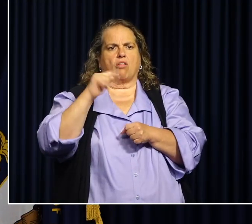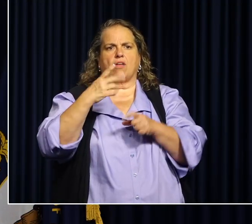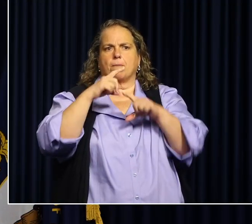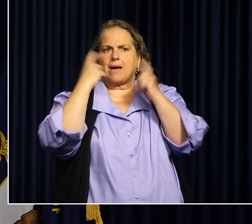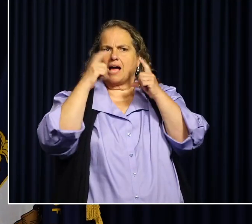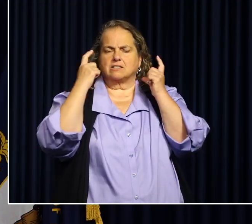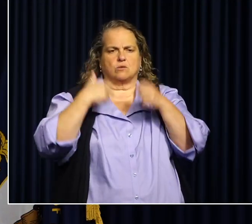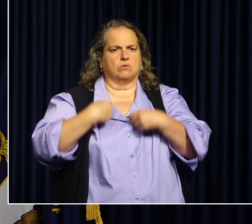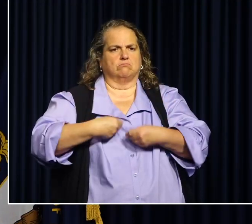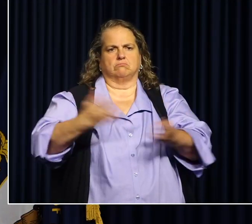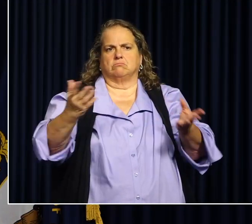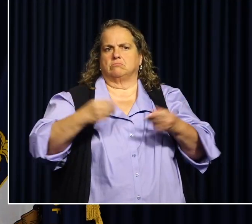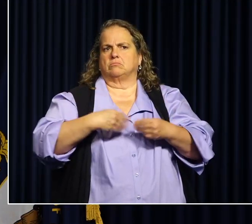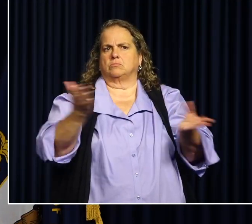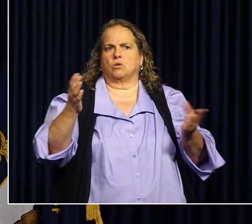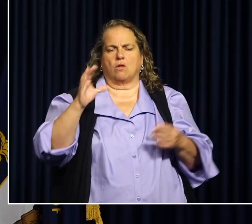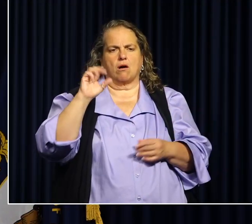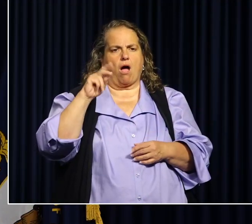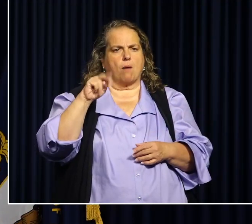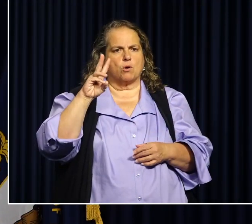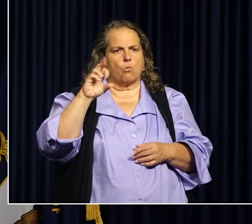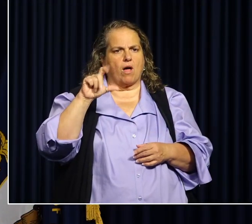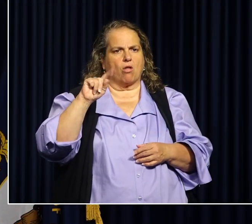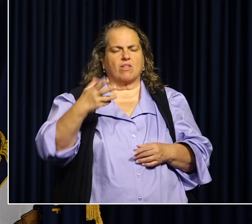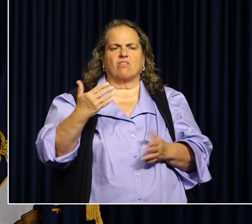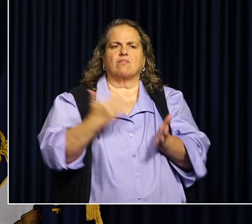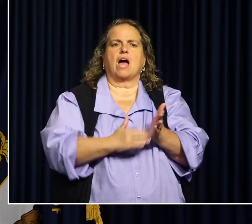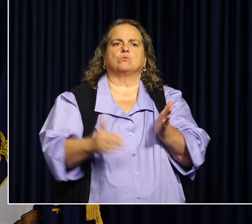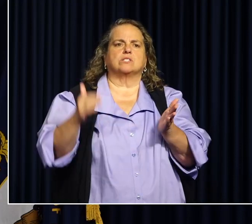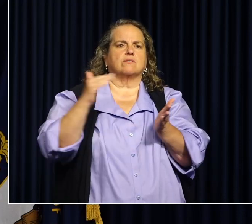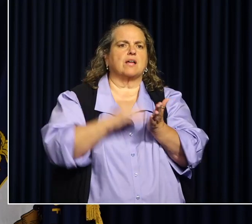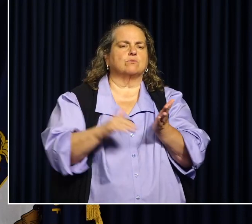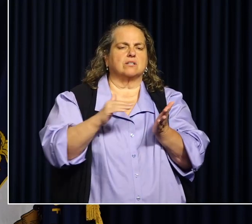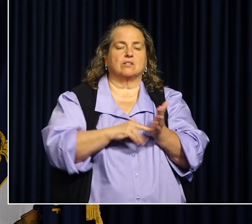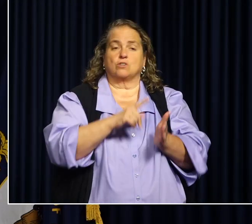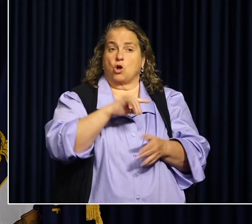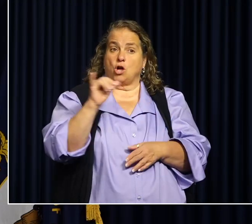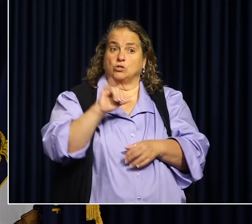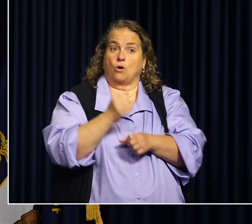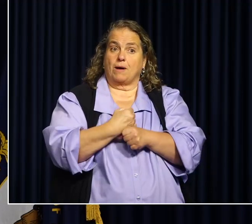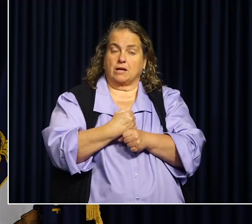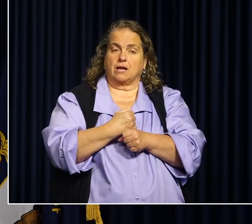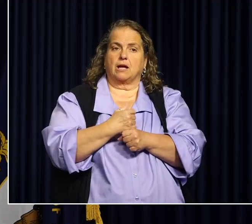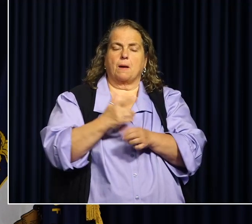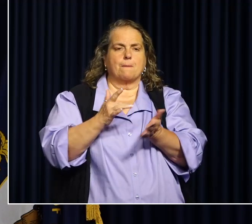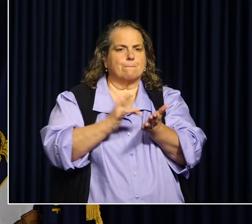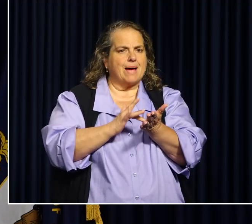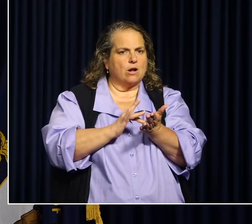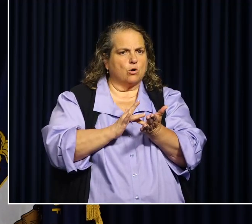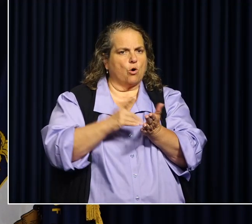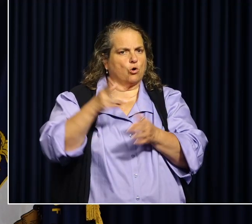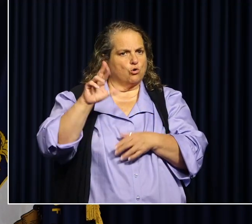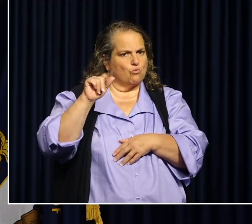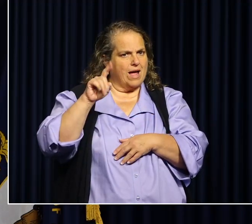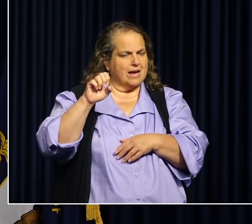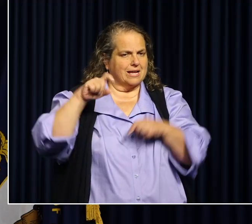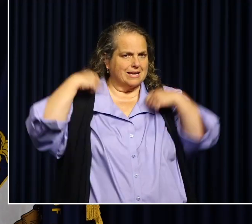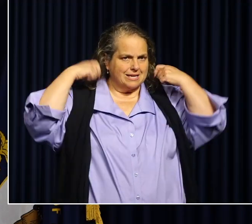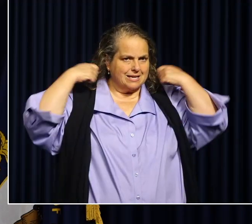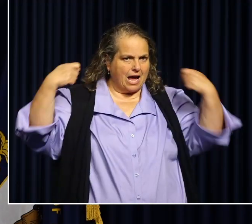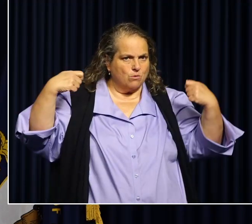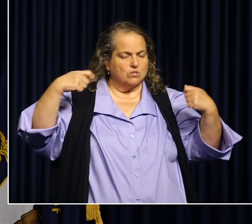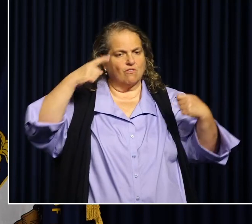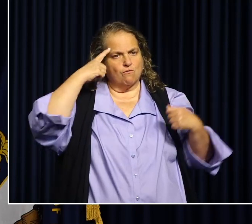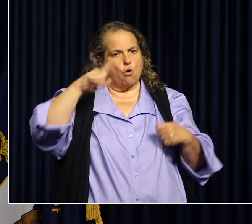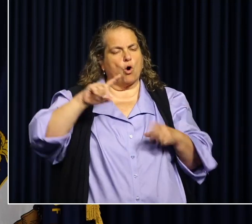the Commonwealth, thousands upon thousands of them. They're also making medical grade gowns for the Department of Corrections and